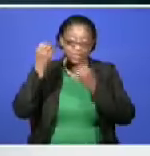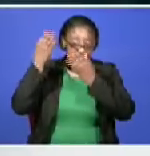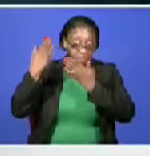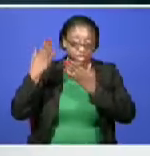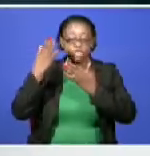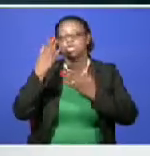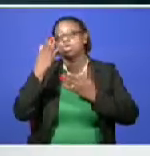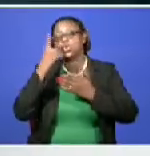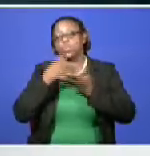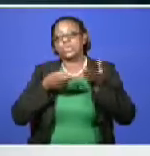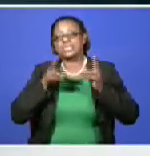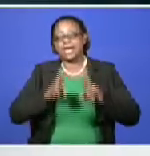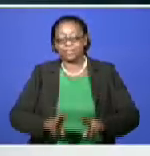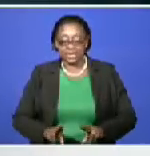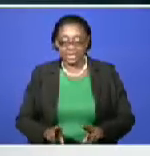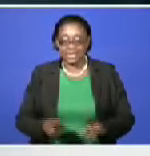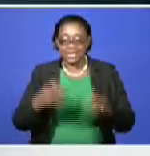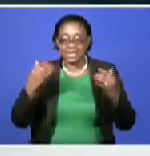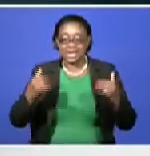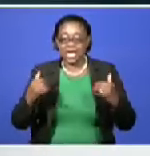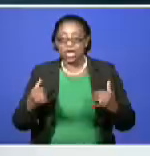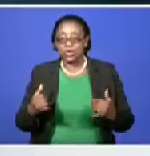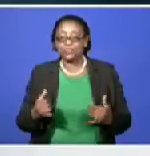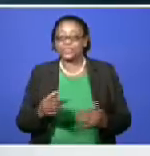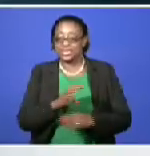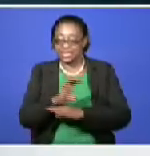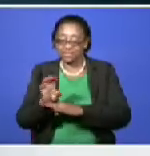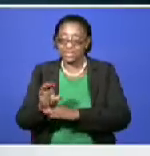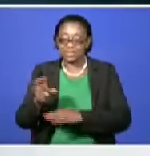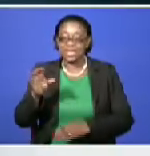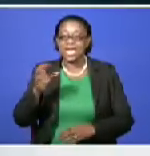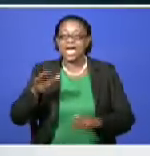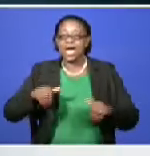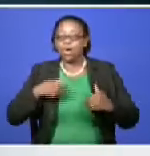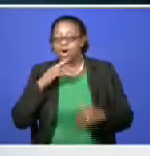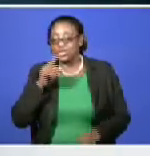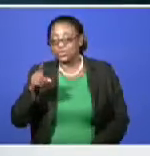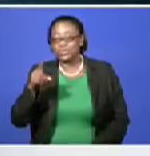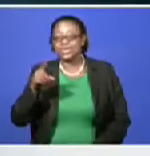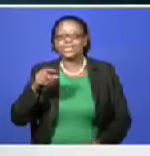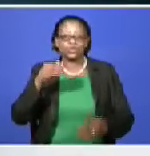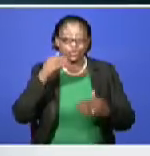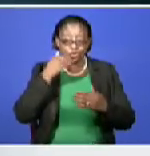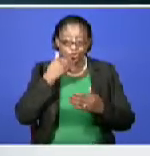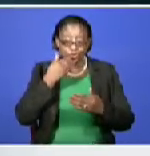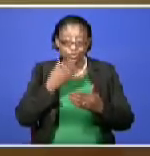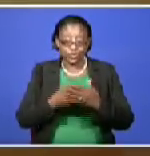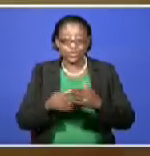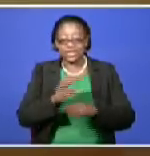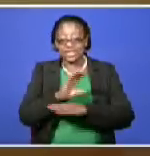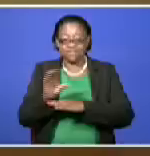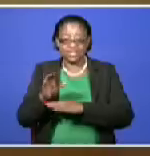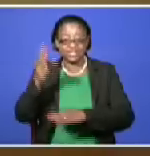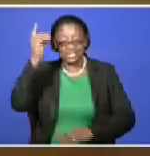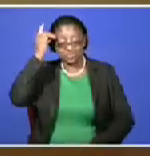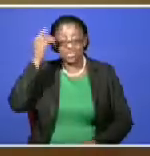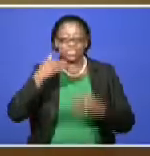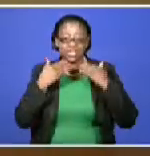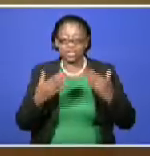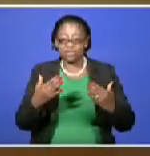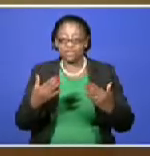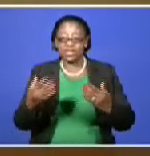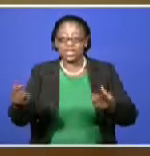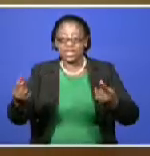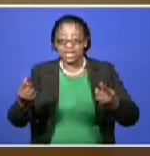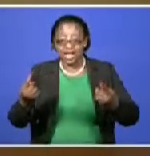insight into this whole matter. Good evening, sir. How are you doing? Good evening, Desmond. I want to thank you for having me here to